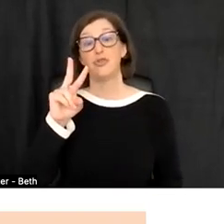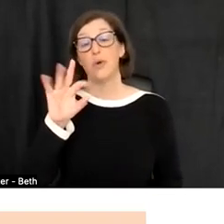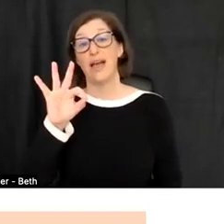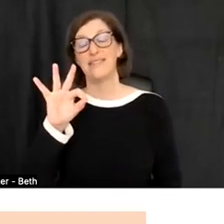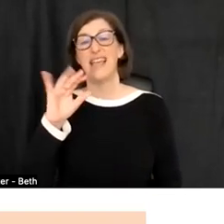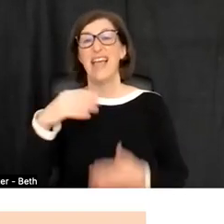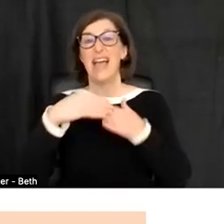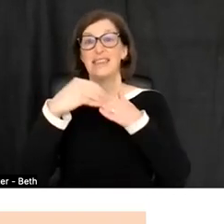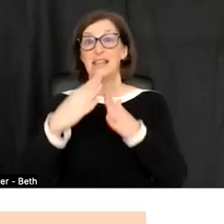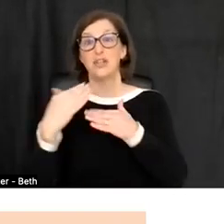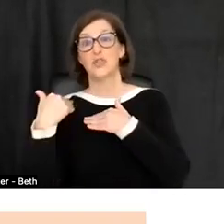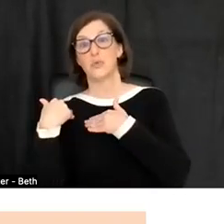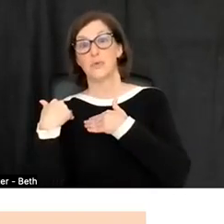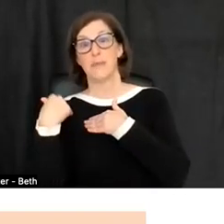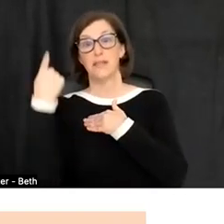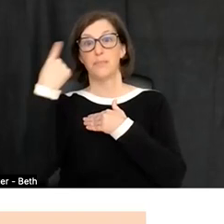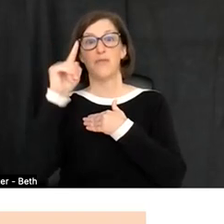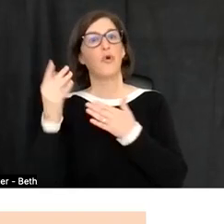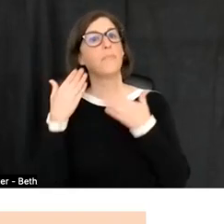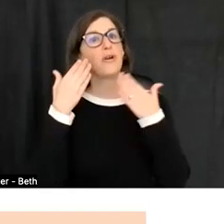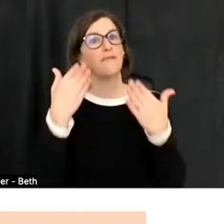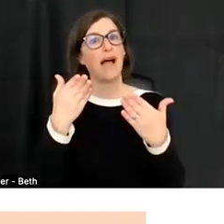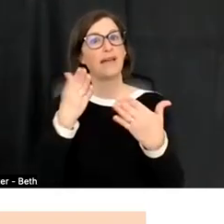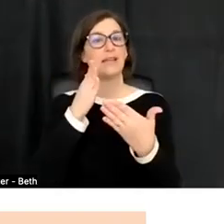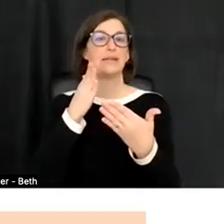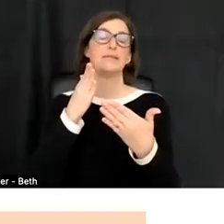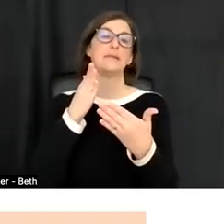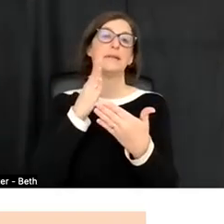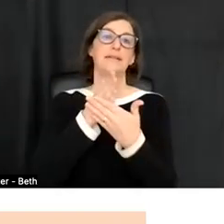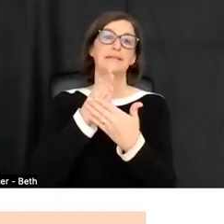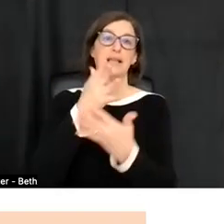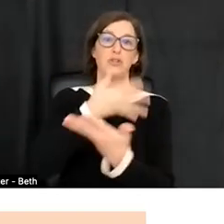were responsible for support, for providing psychosocial